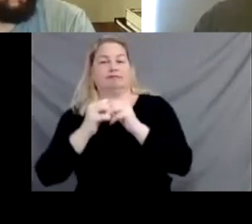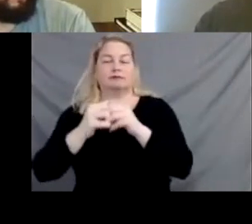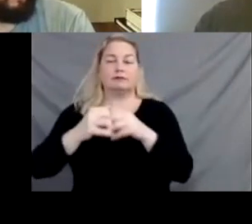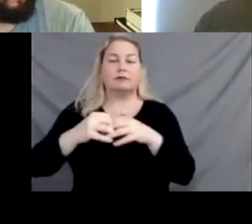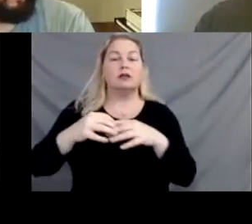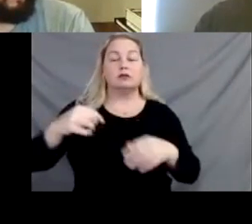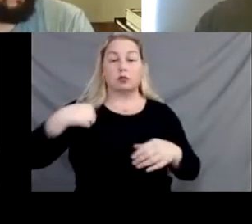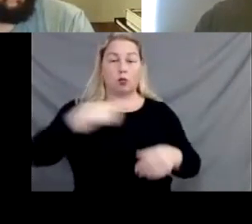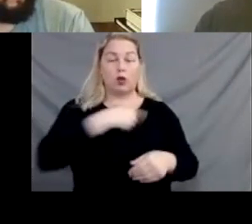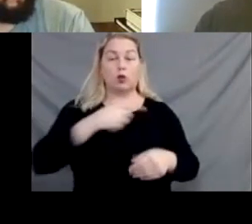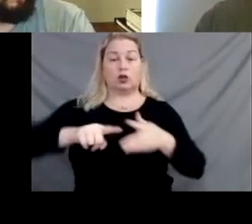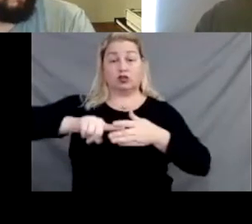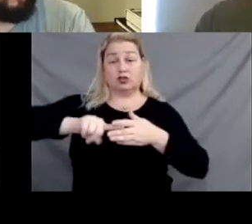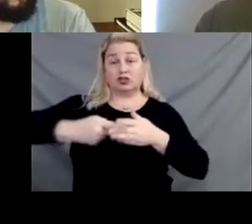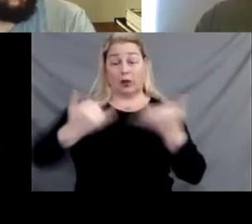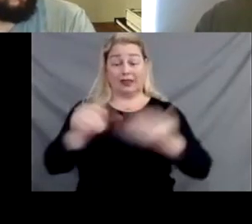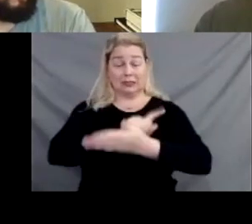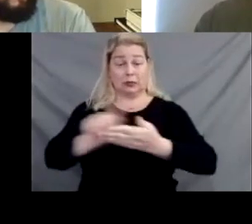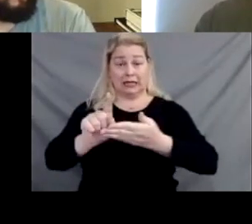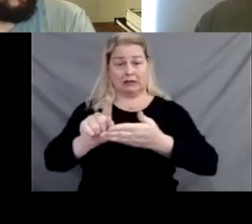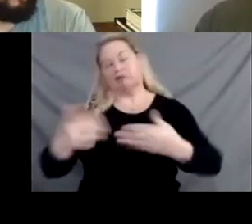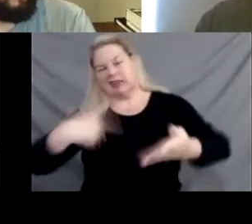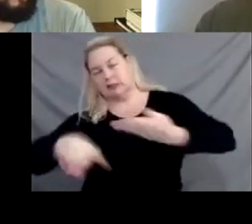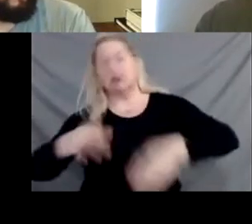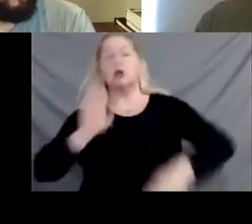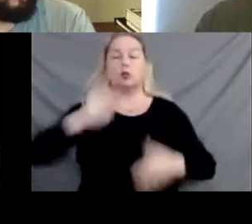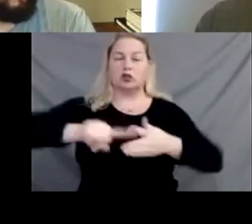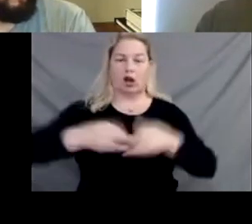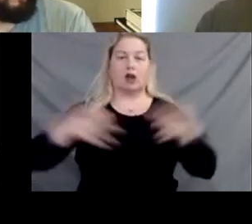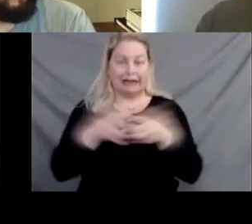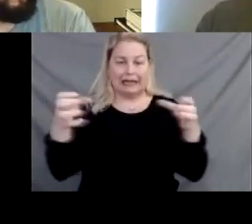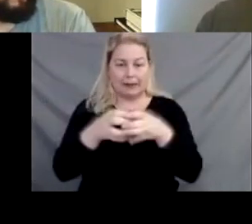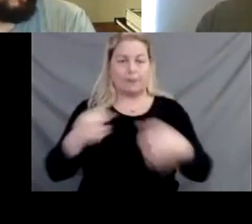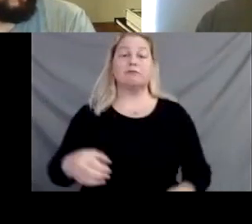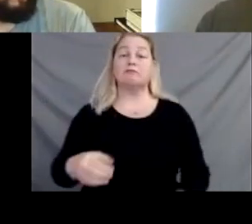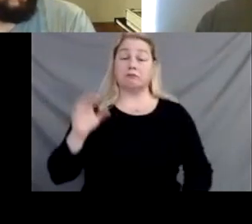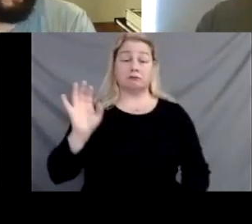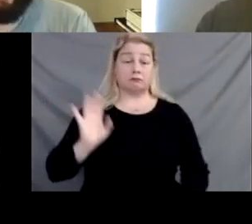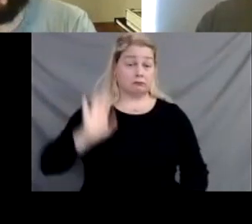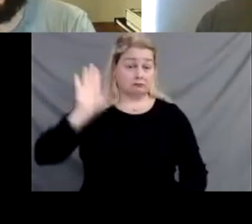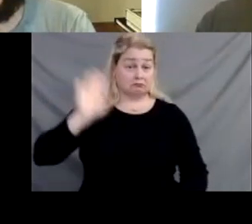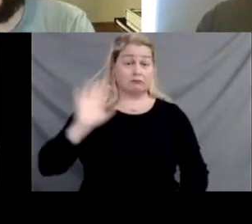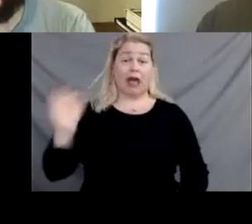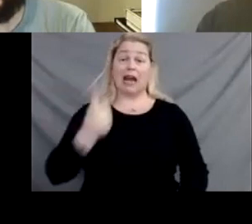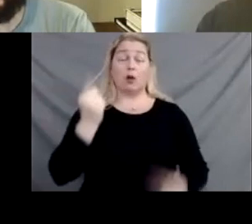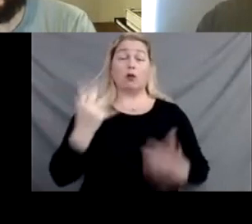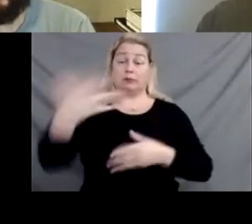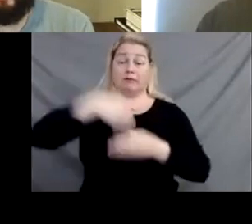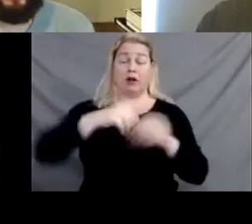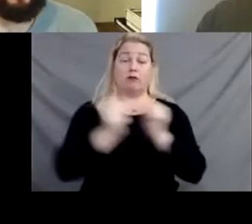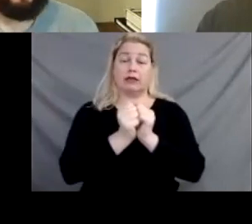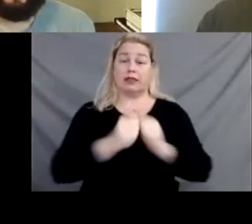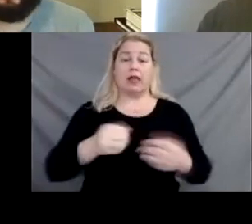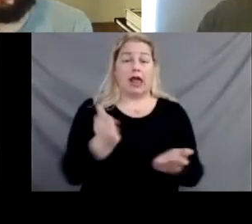will start meeting this coming week. If anybody is interested in being on a participatory budgeting subcommittee, please